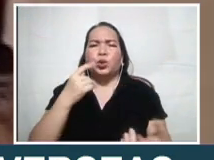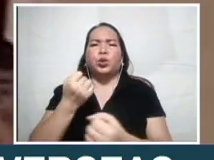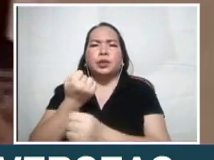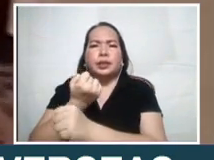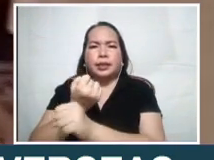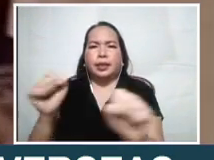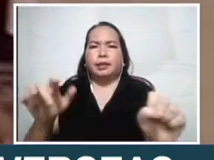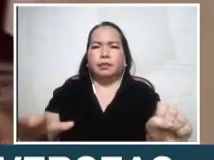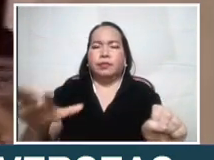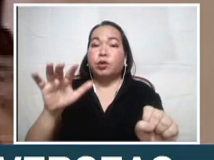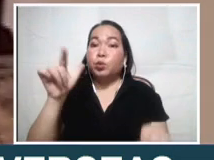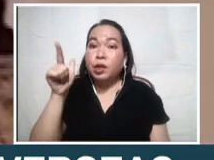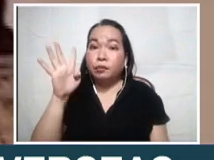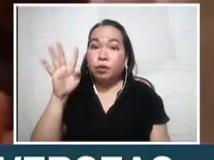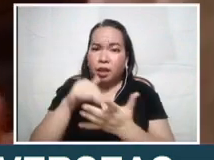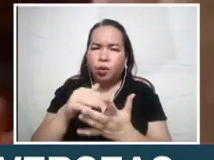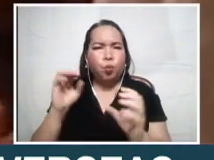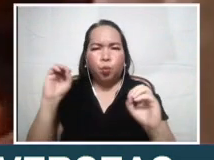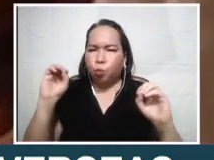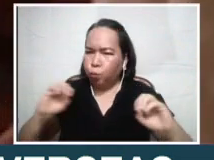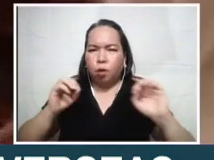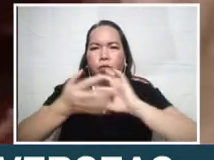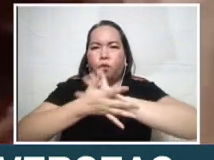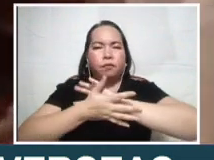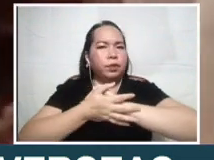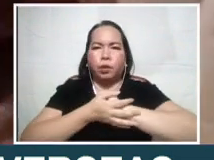of COVID-19. So there is no problem.